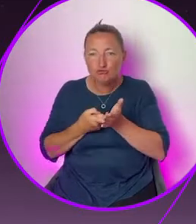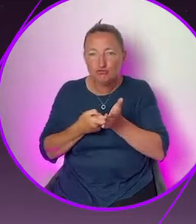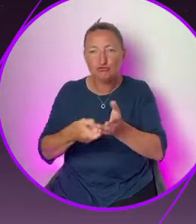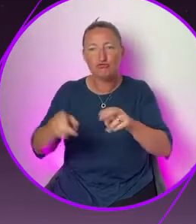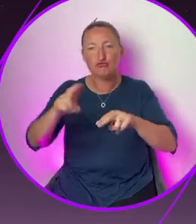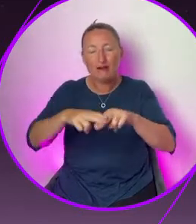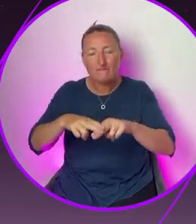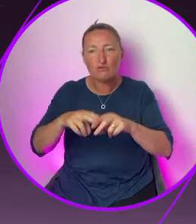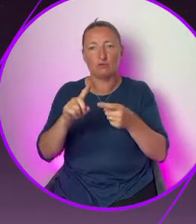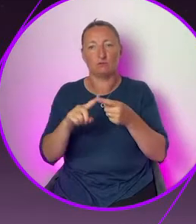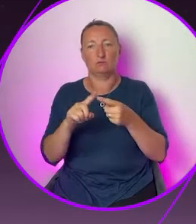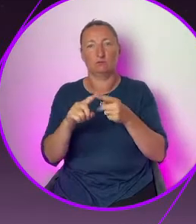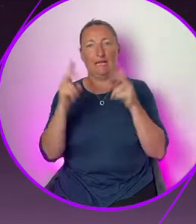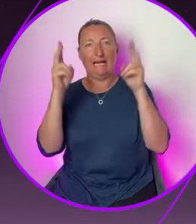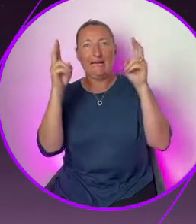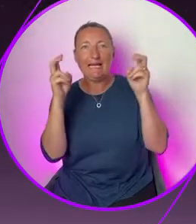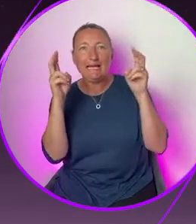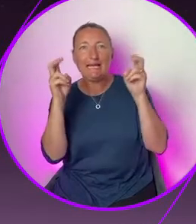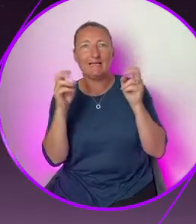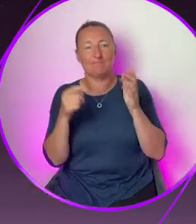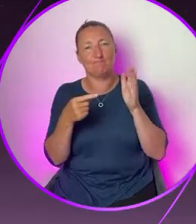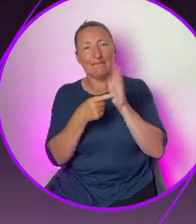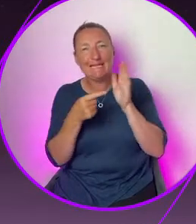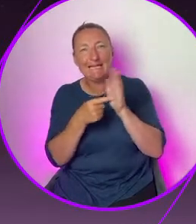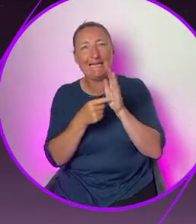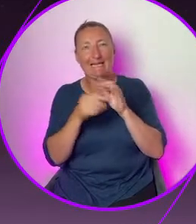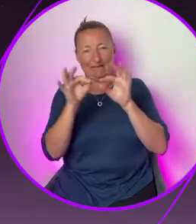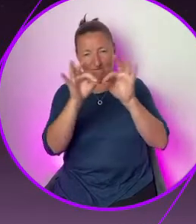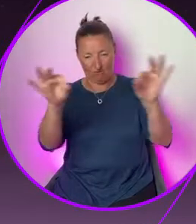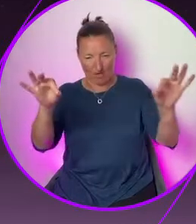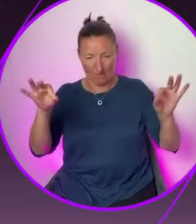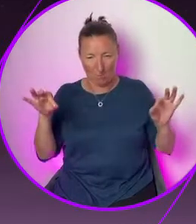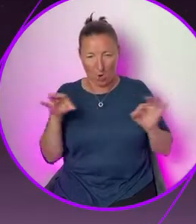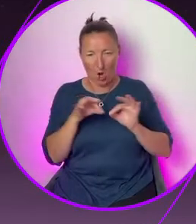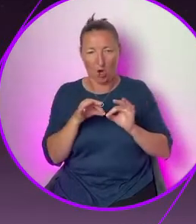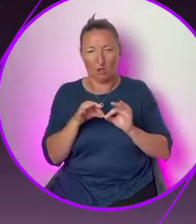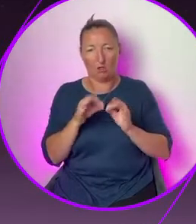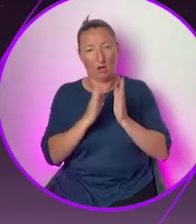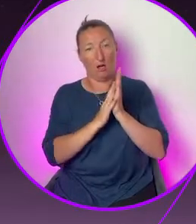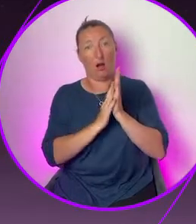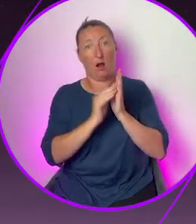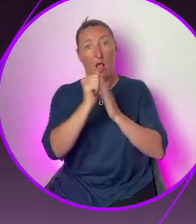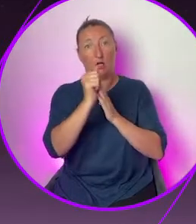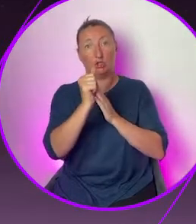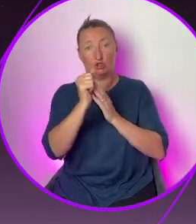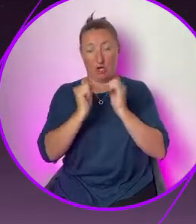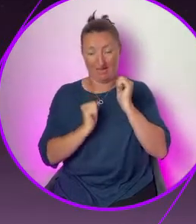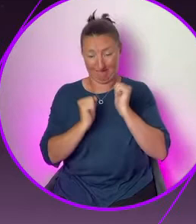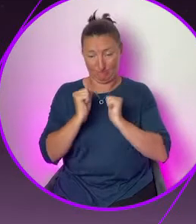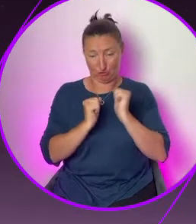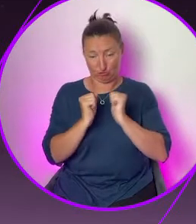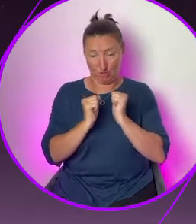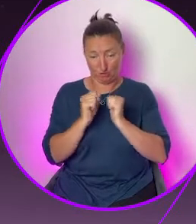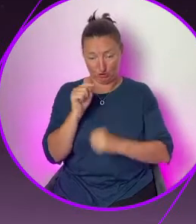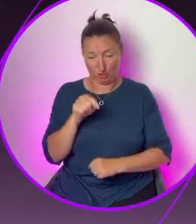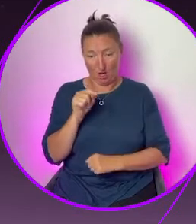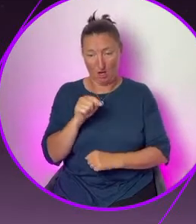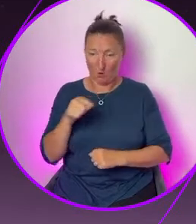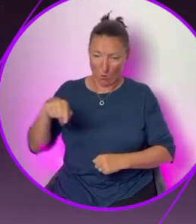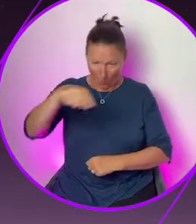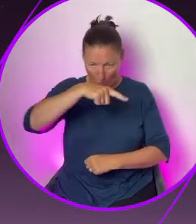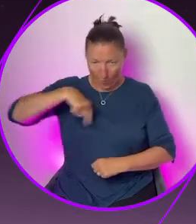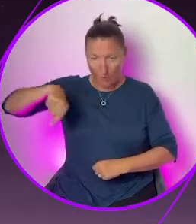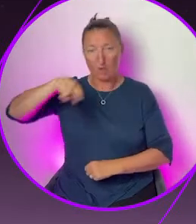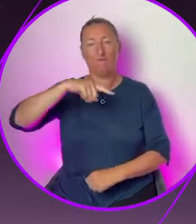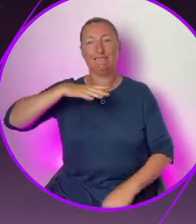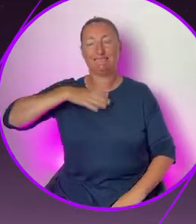various kind of key frameworks for the construction of the 21st century cultural infrastructure that is necessary in order to